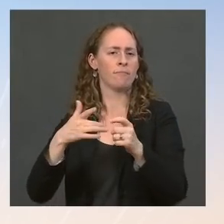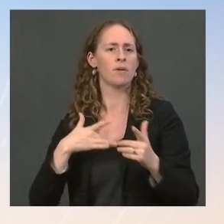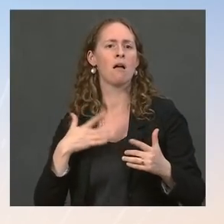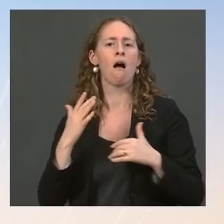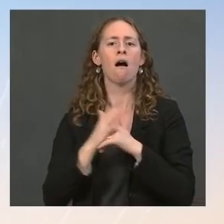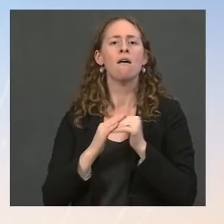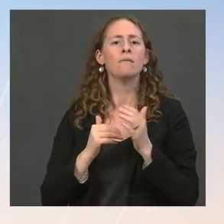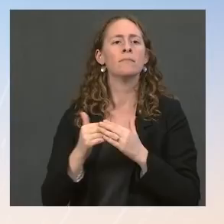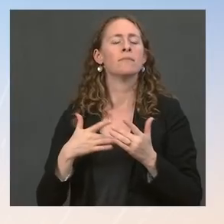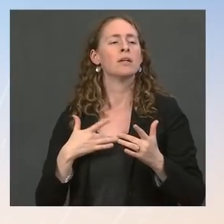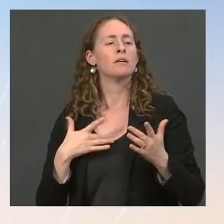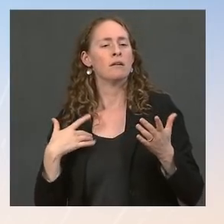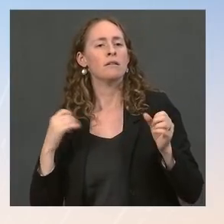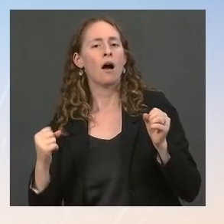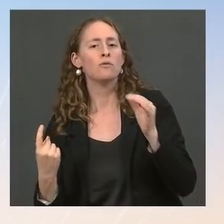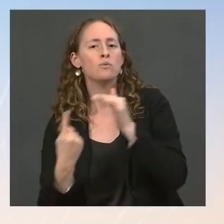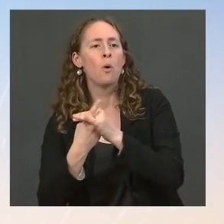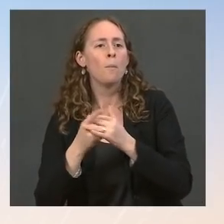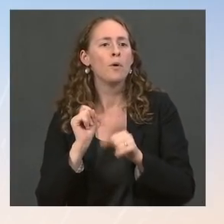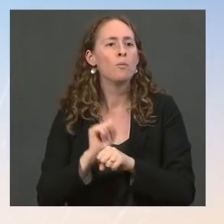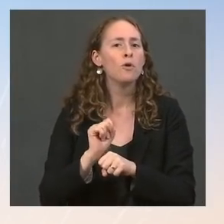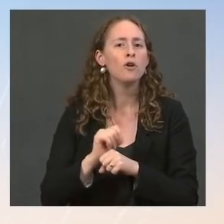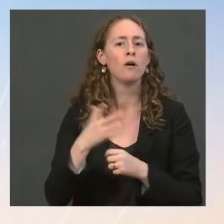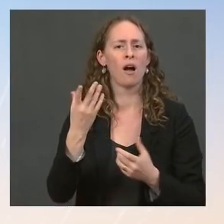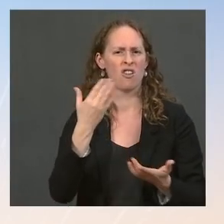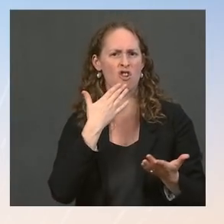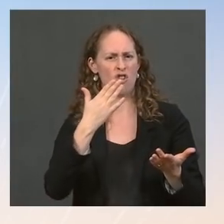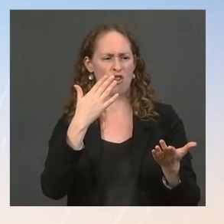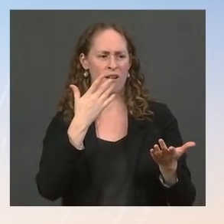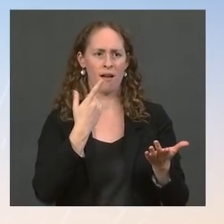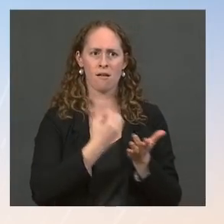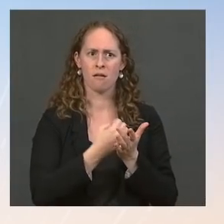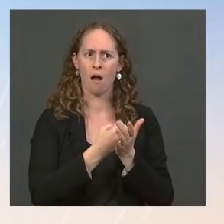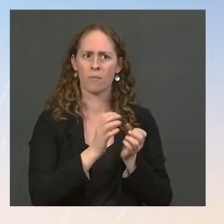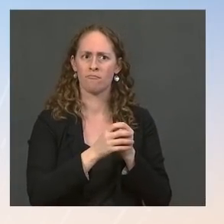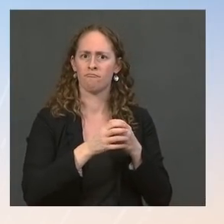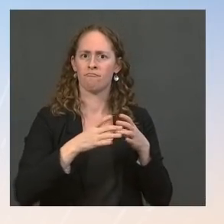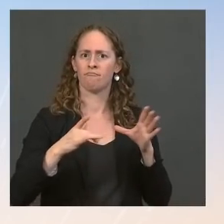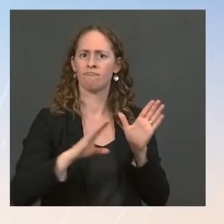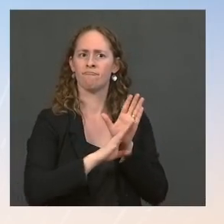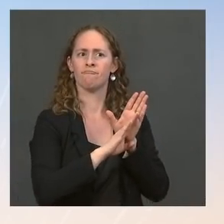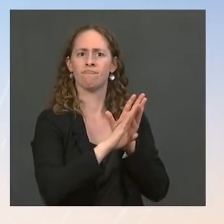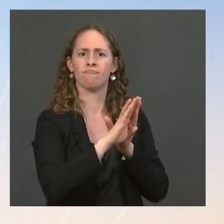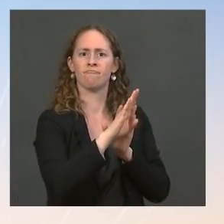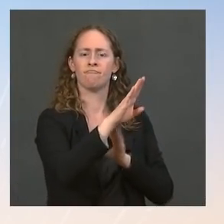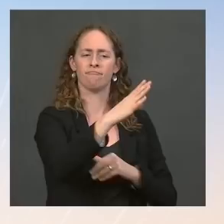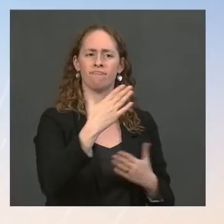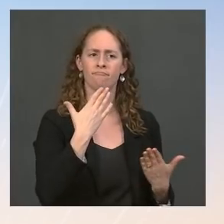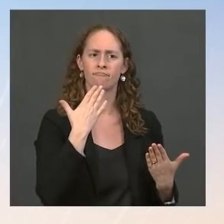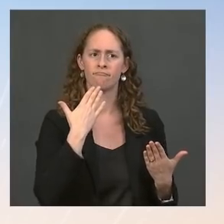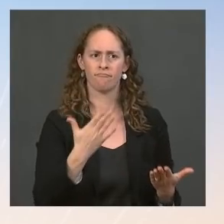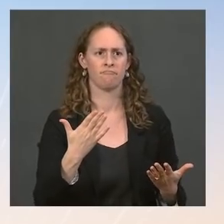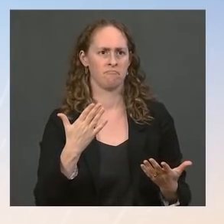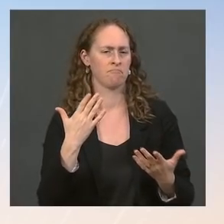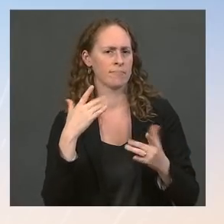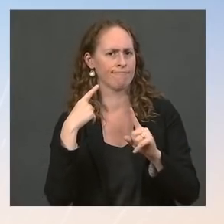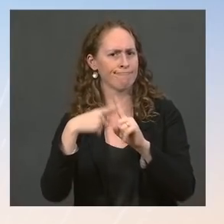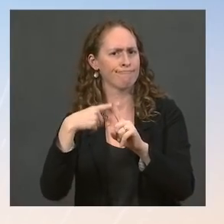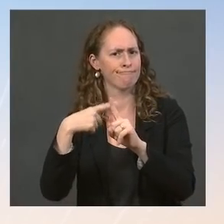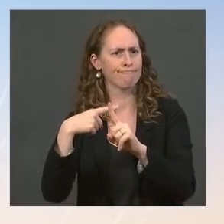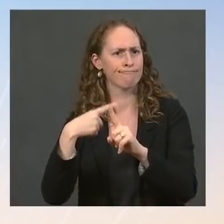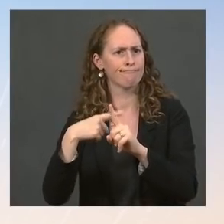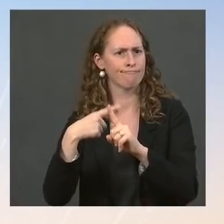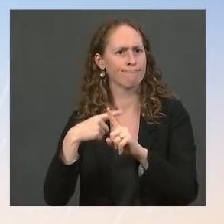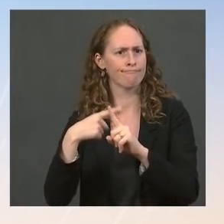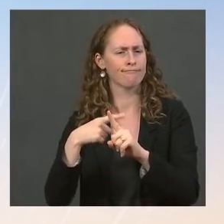also good for the economy, which is something that Goldman Sachs predicted that the country would see a positive impact on employment as a result